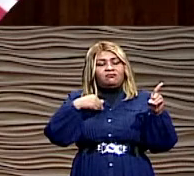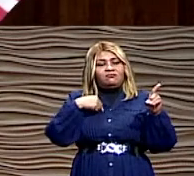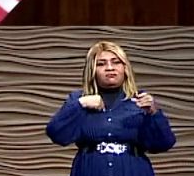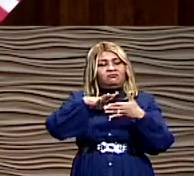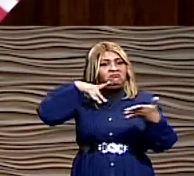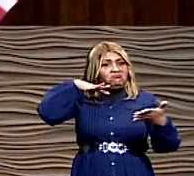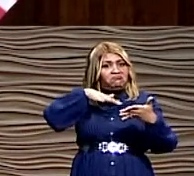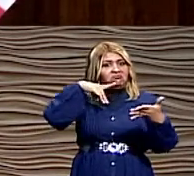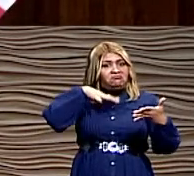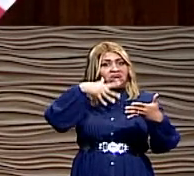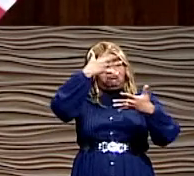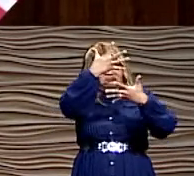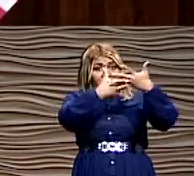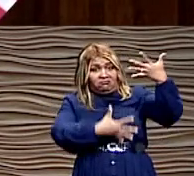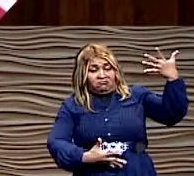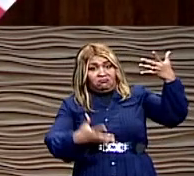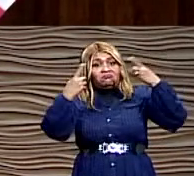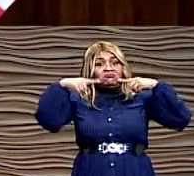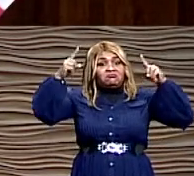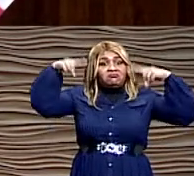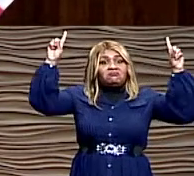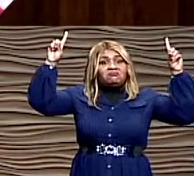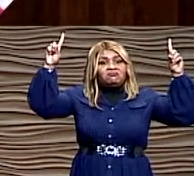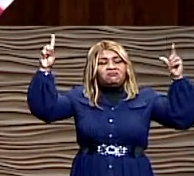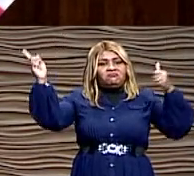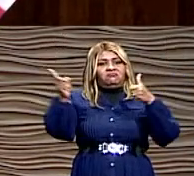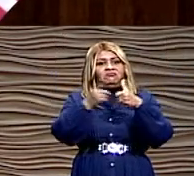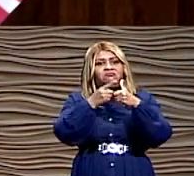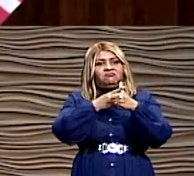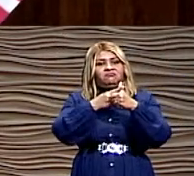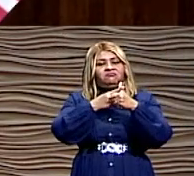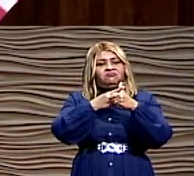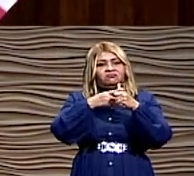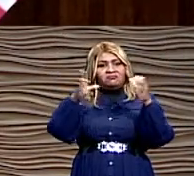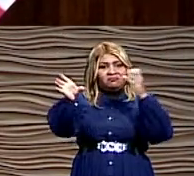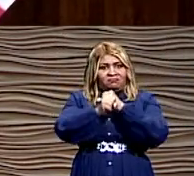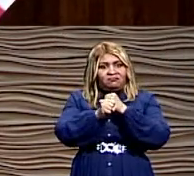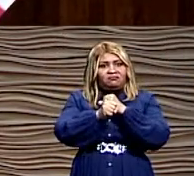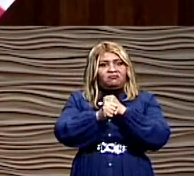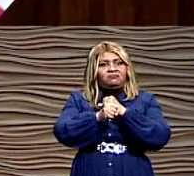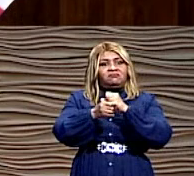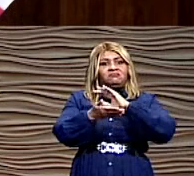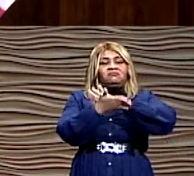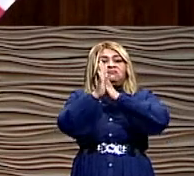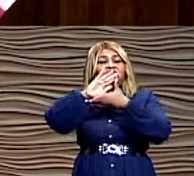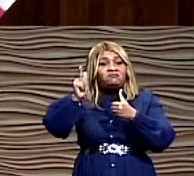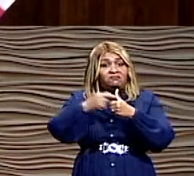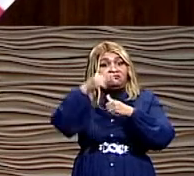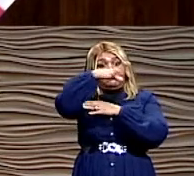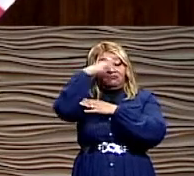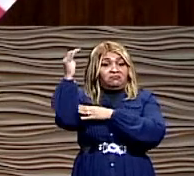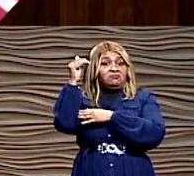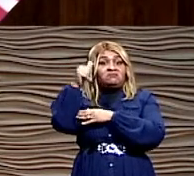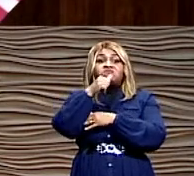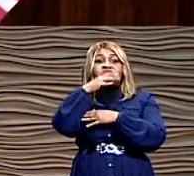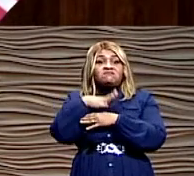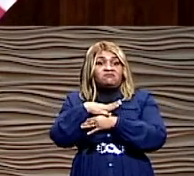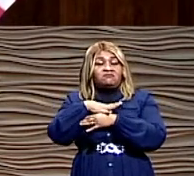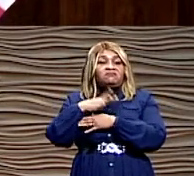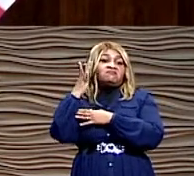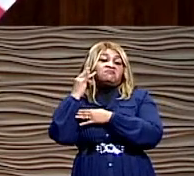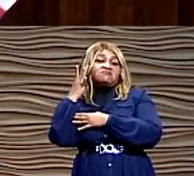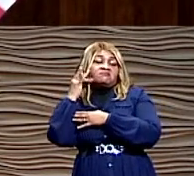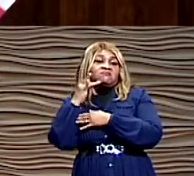building a long list of accomplishments that I would be the first ever to achieve. I became the first Black woman to be California's